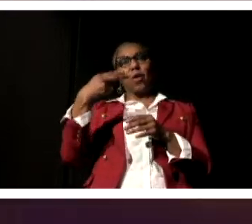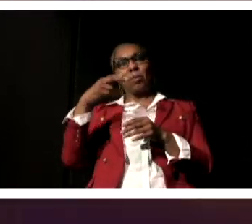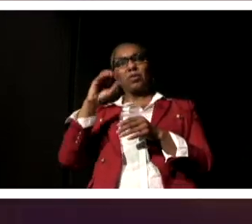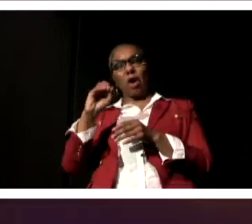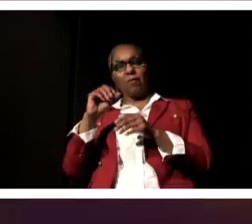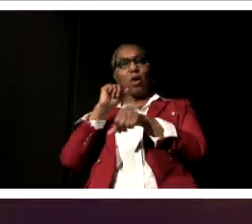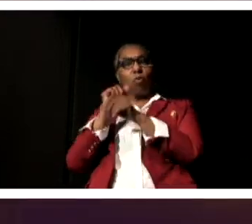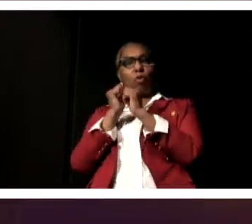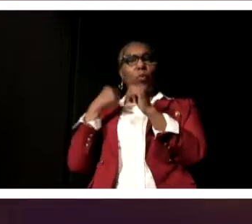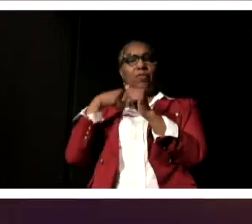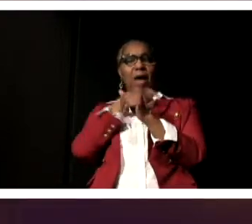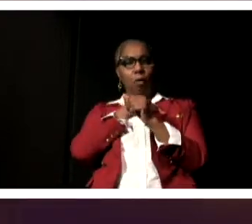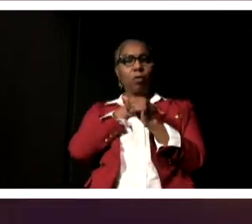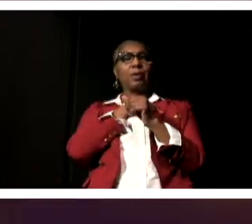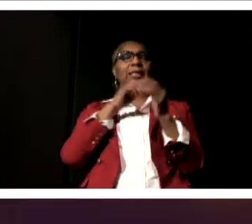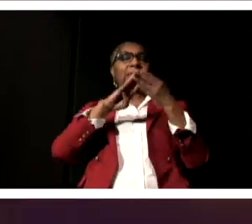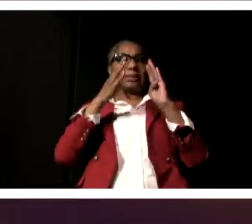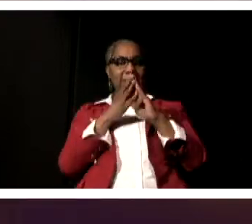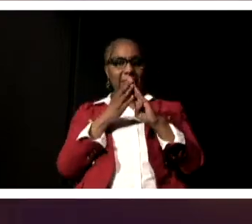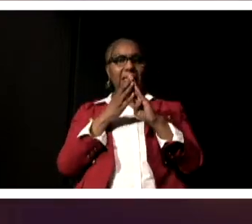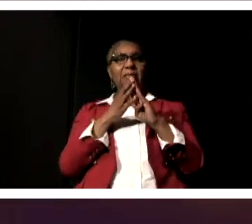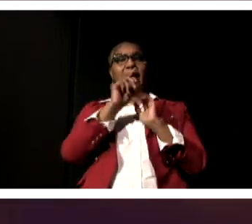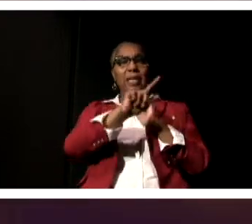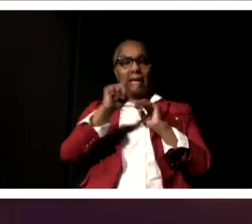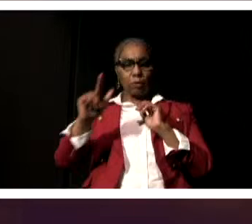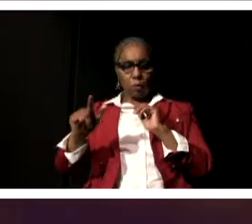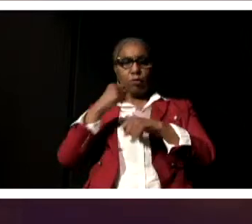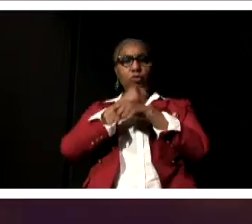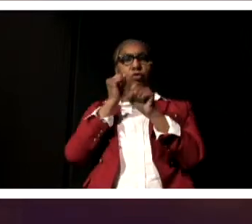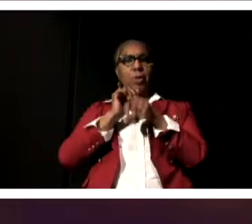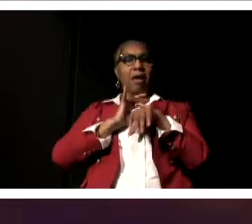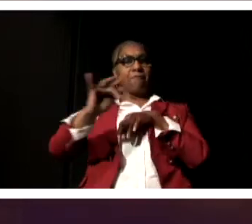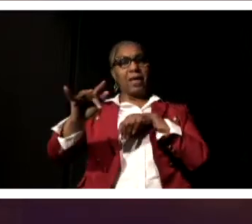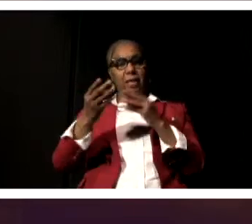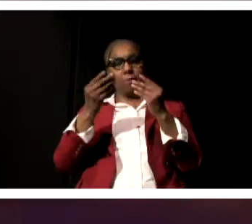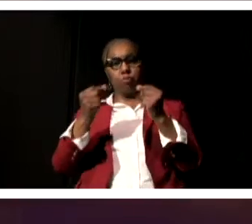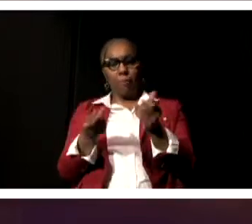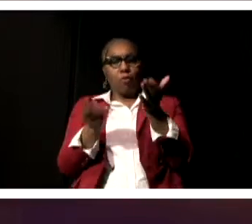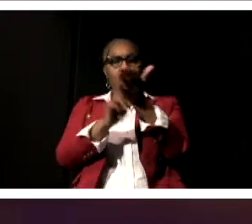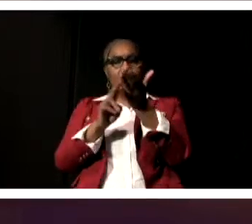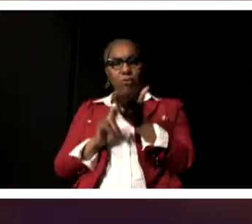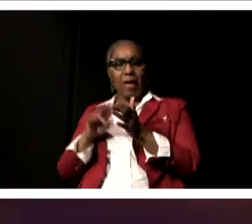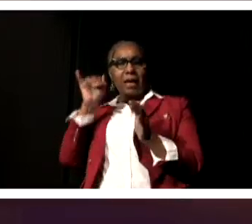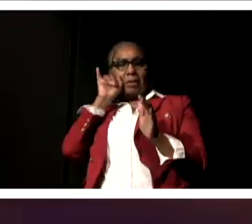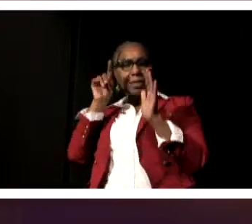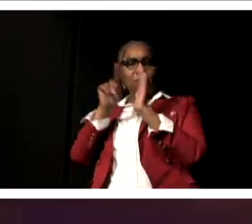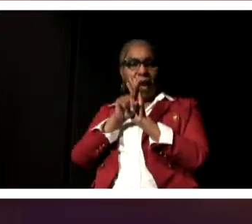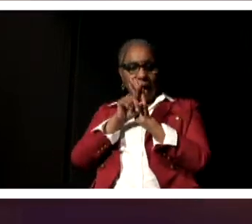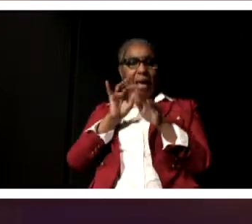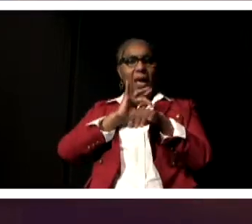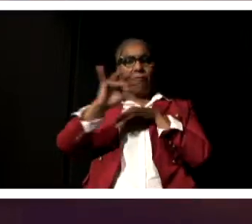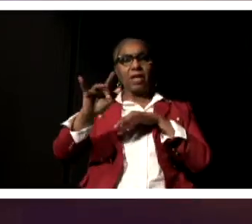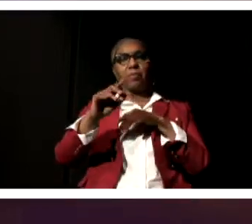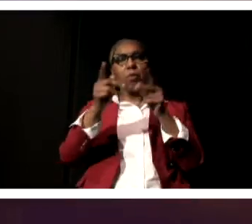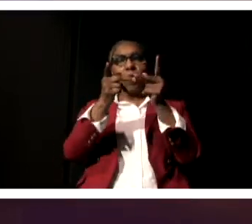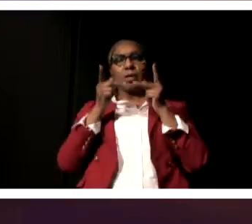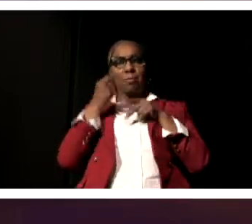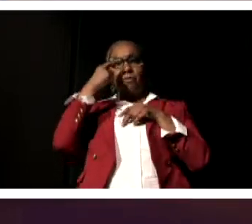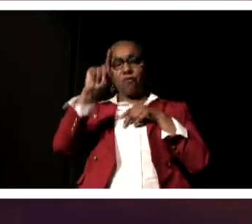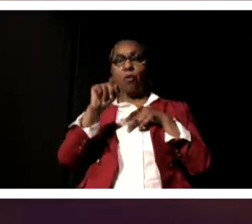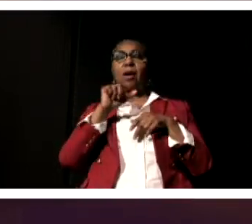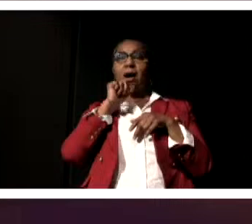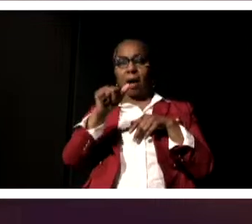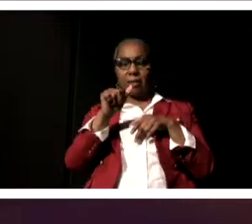our city's landlords to create a vacant property registry to identify available units for